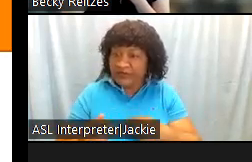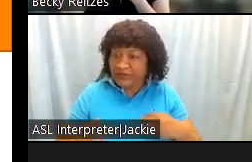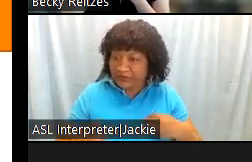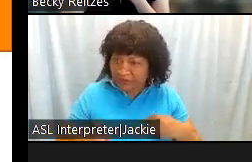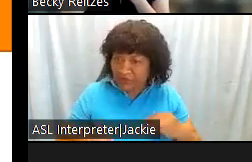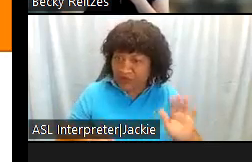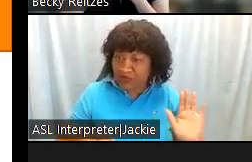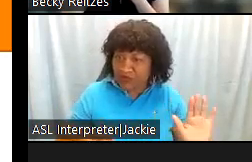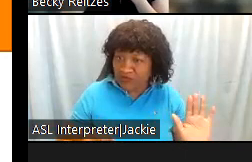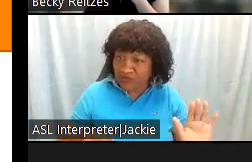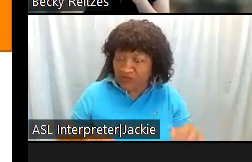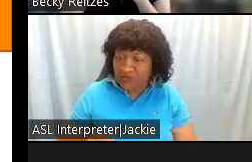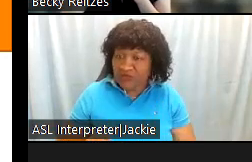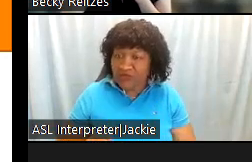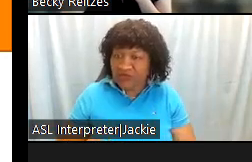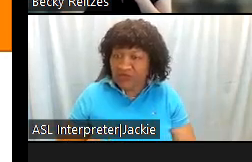of family members?